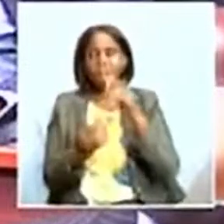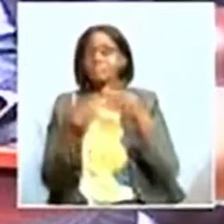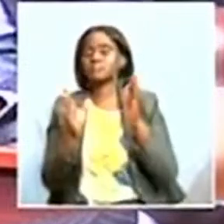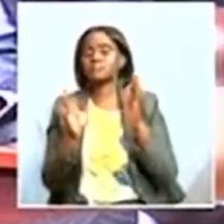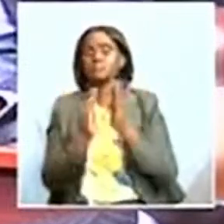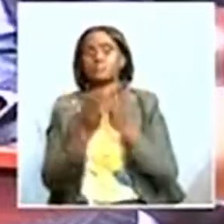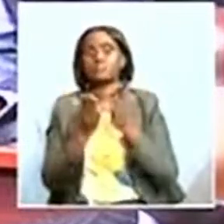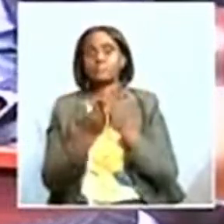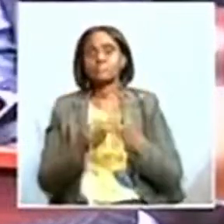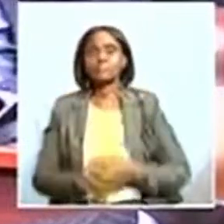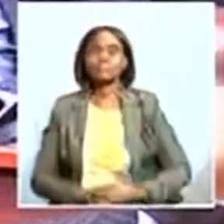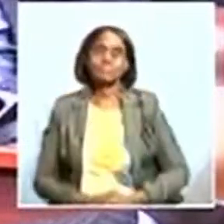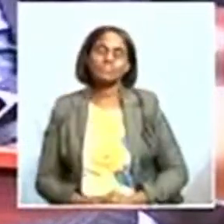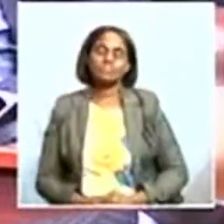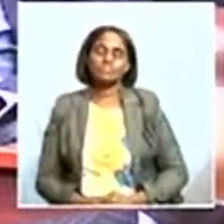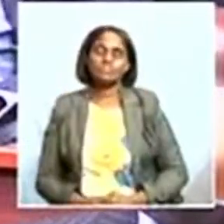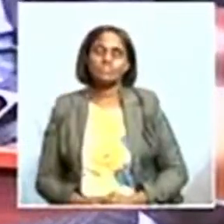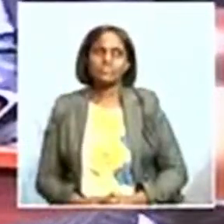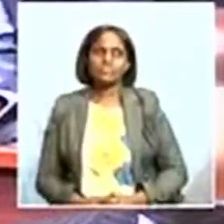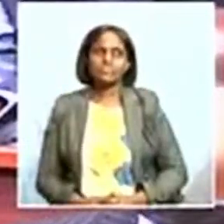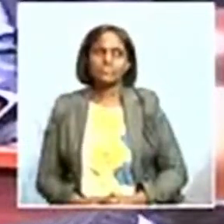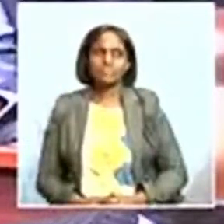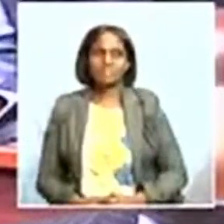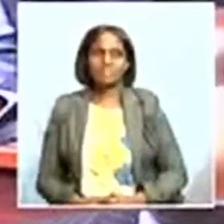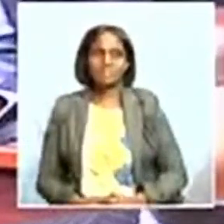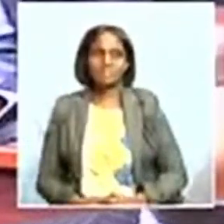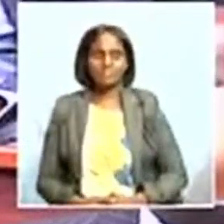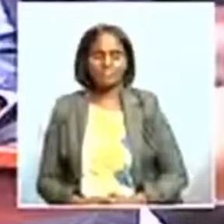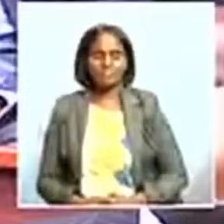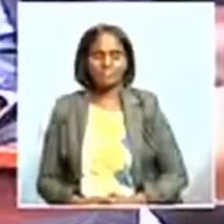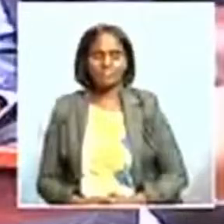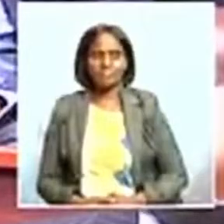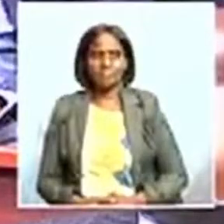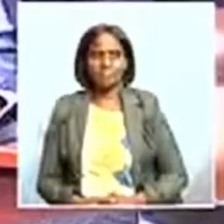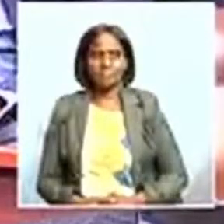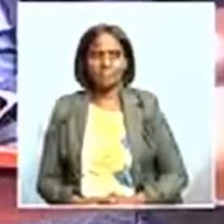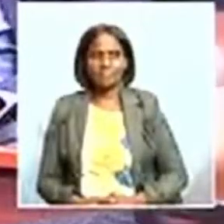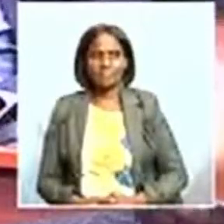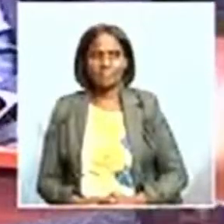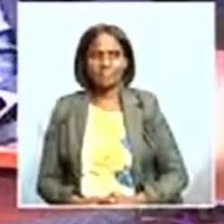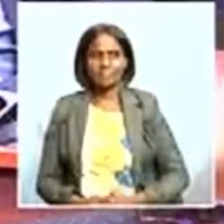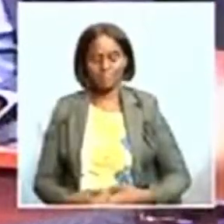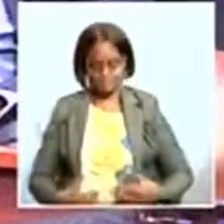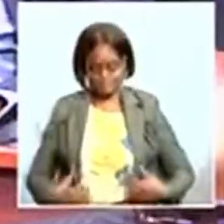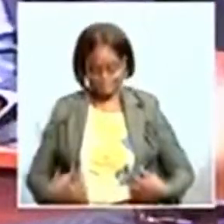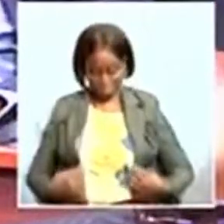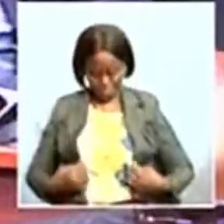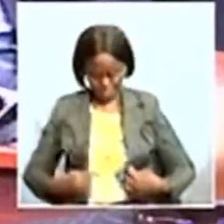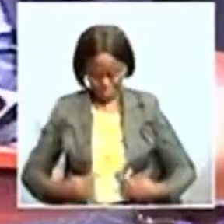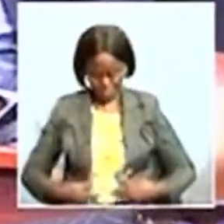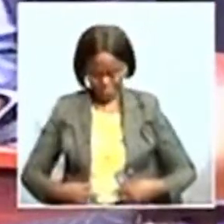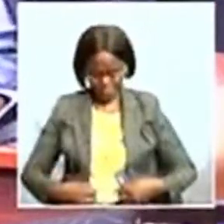because if I wanted, I could have read this. It was going to take me a lot of time.